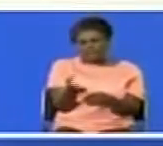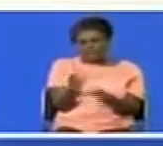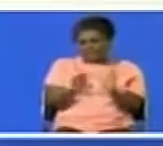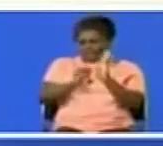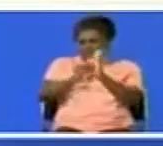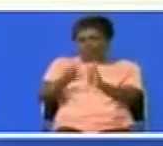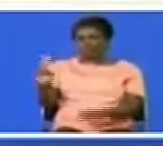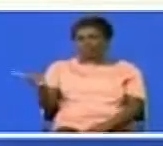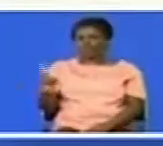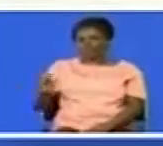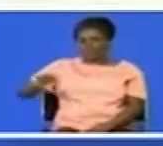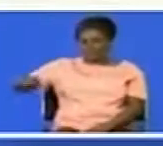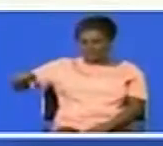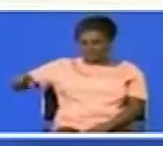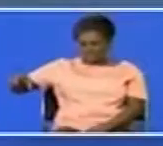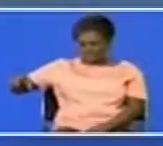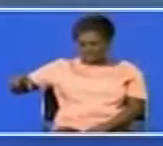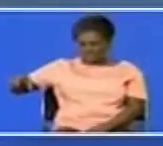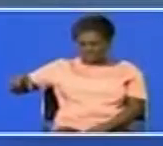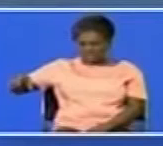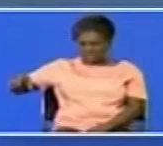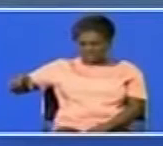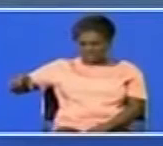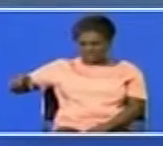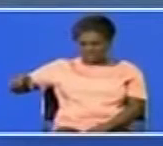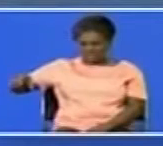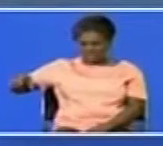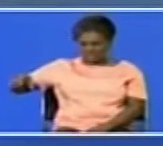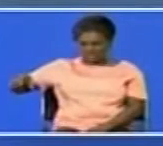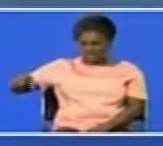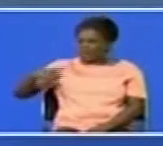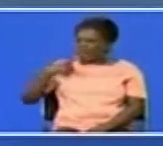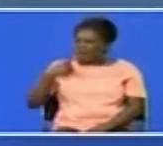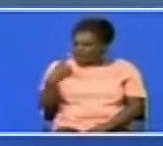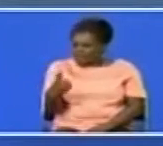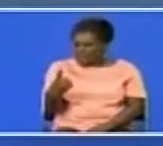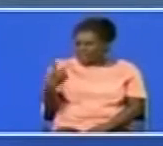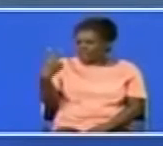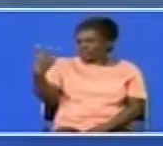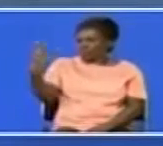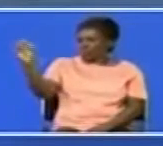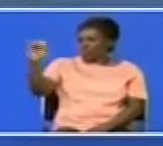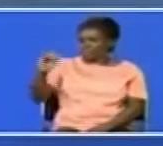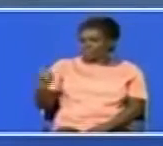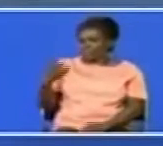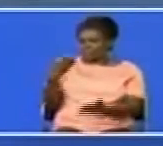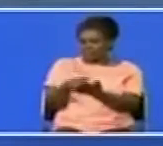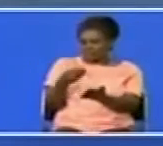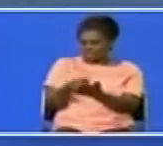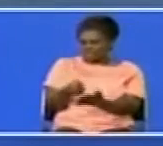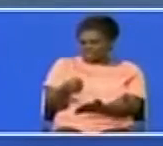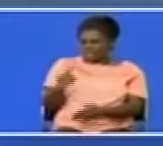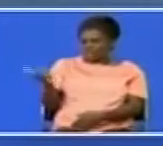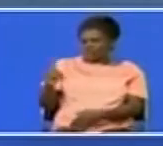but County. Nairobi County Society called out the county governments? 102% of the money that Nairobi